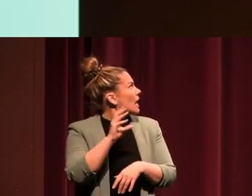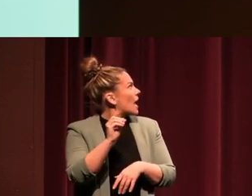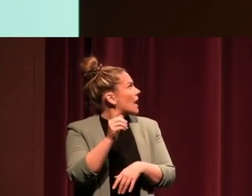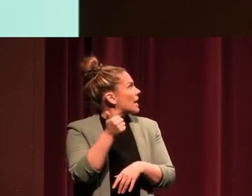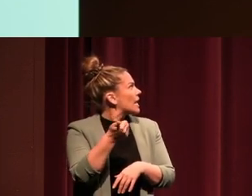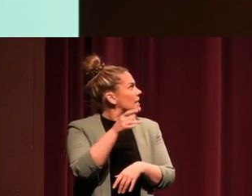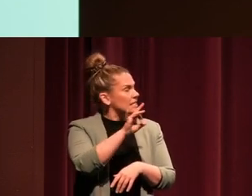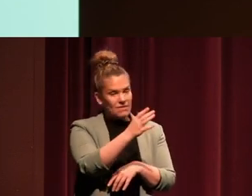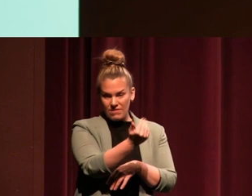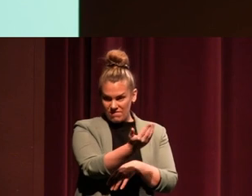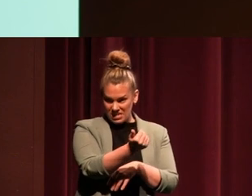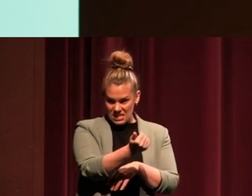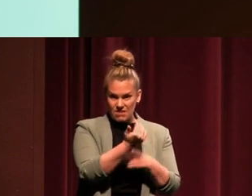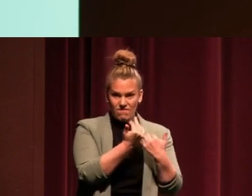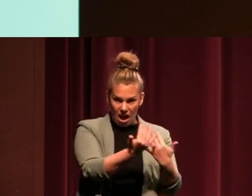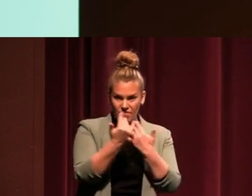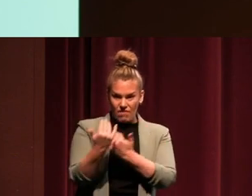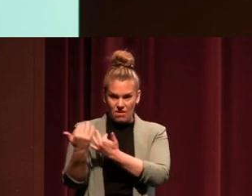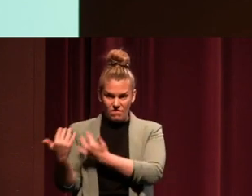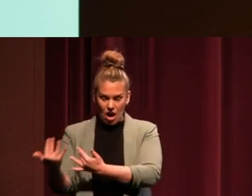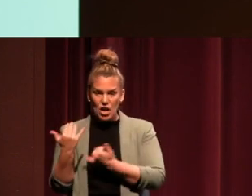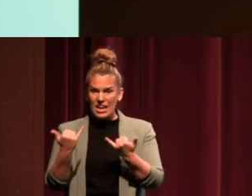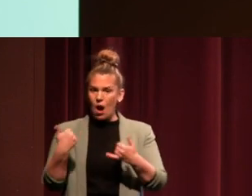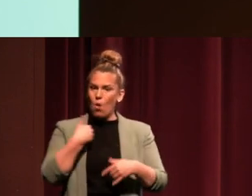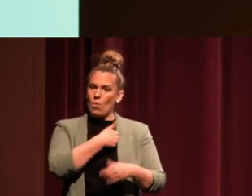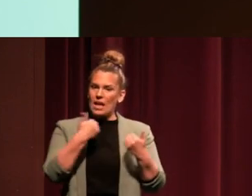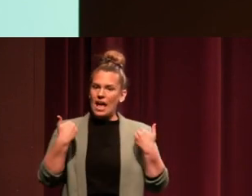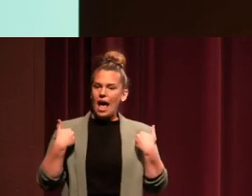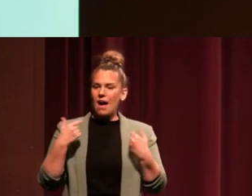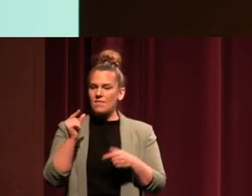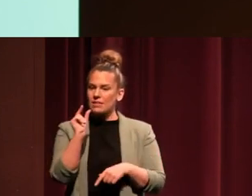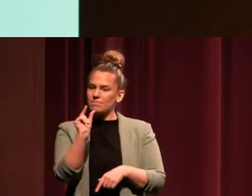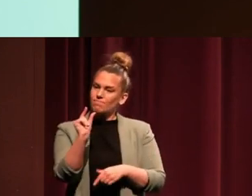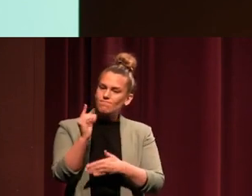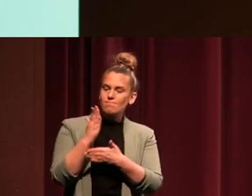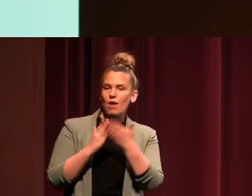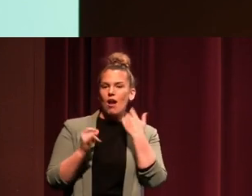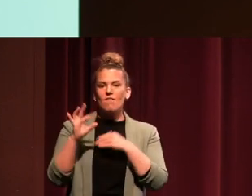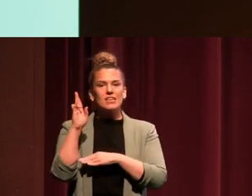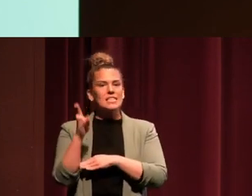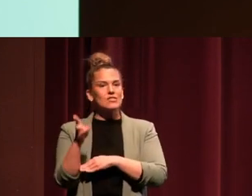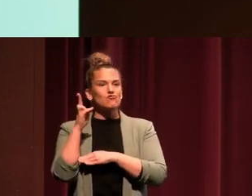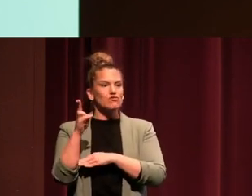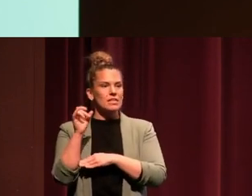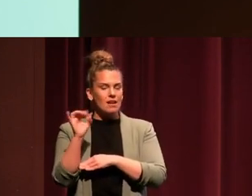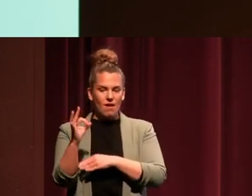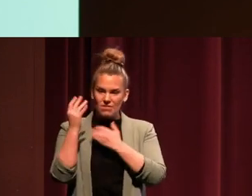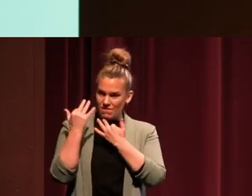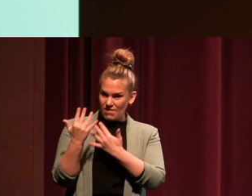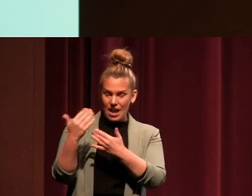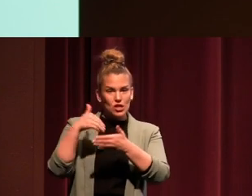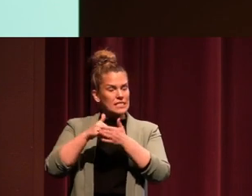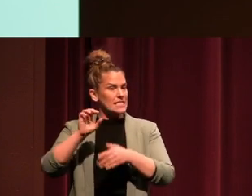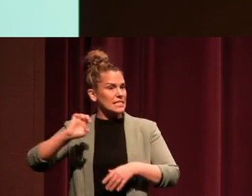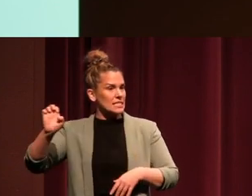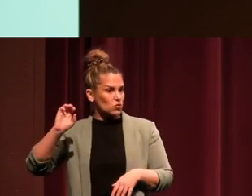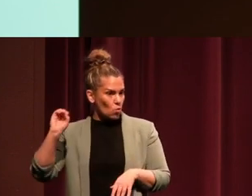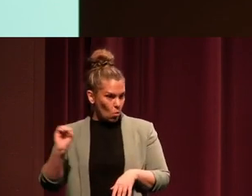we have one slice of a history of fire in old growth forests of eastern Oregon.